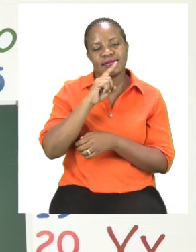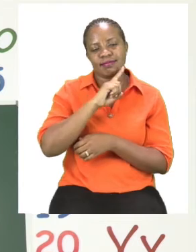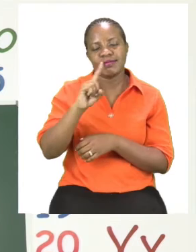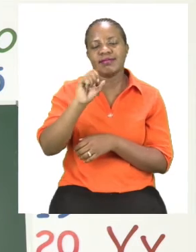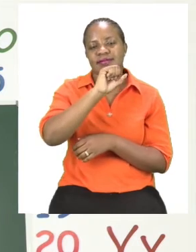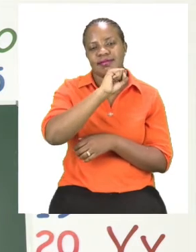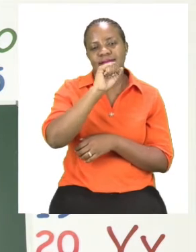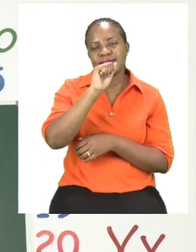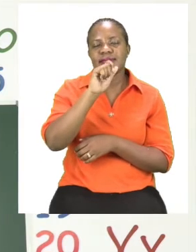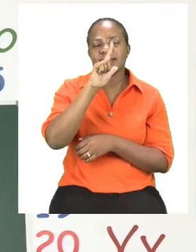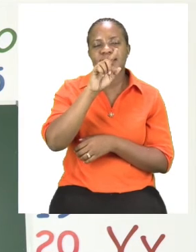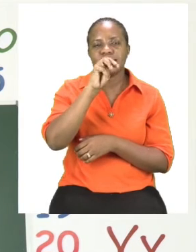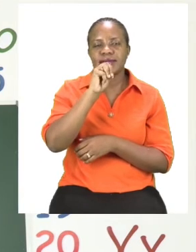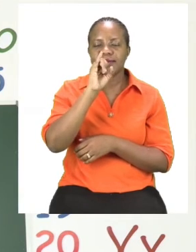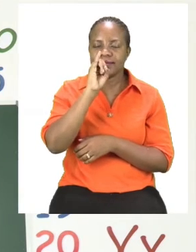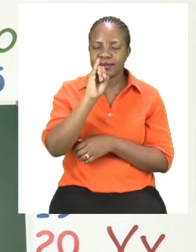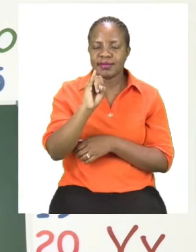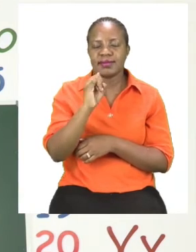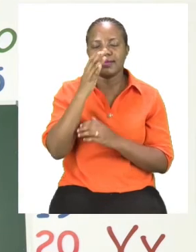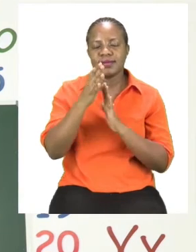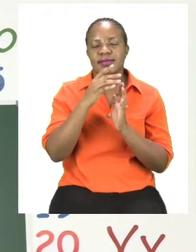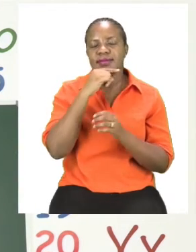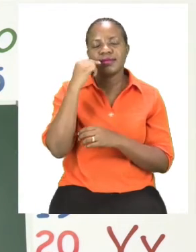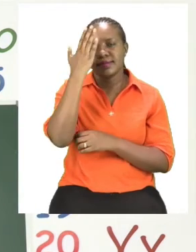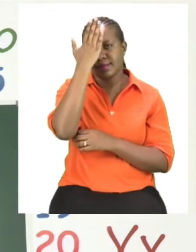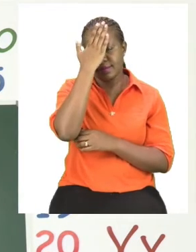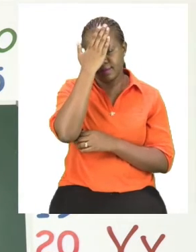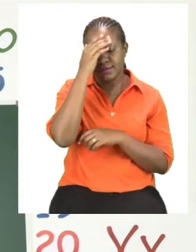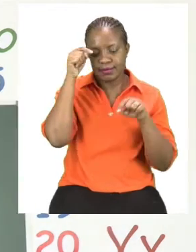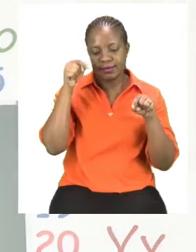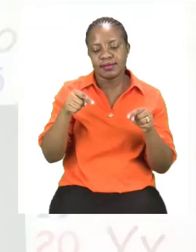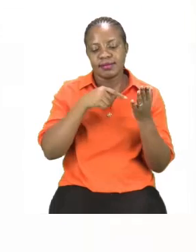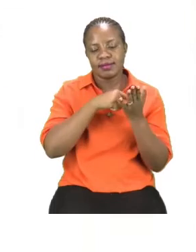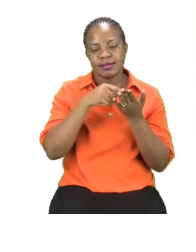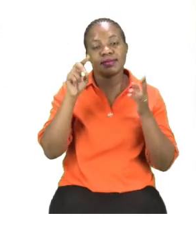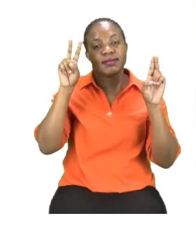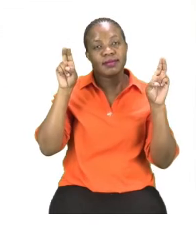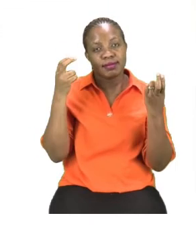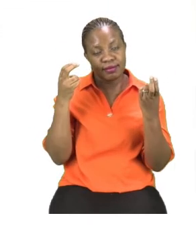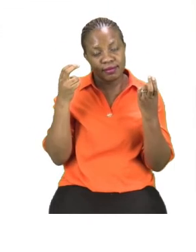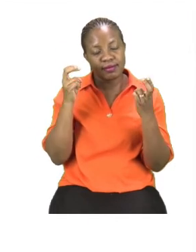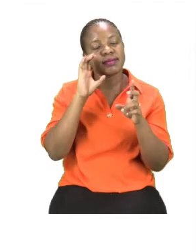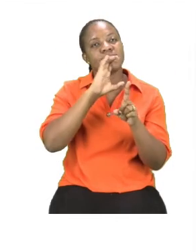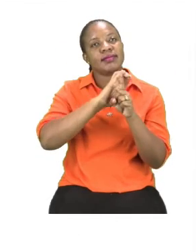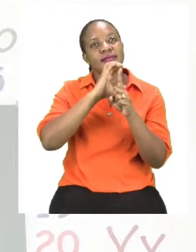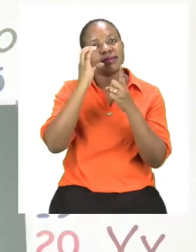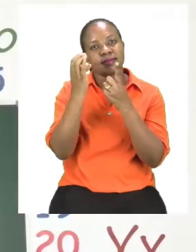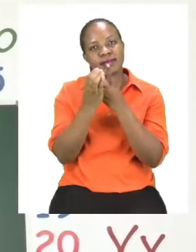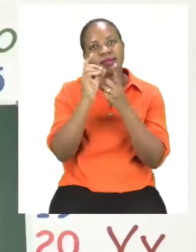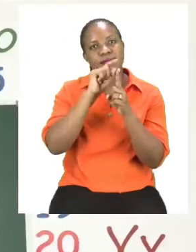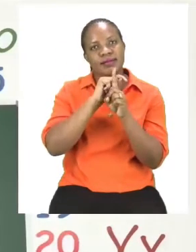for joining me today. Our theme this week is culture and